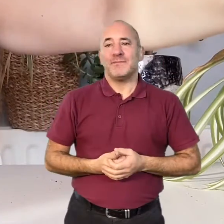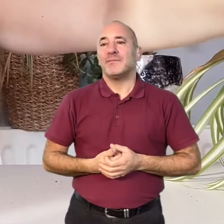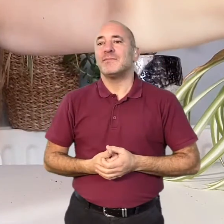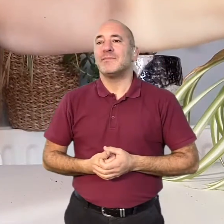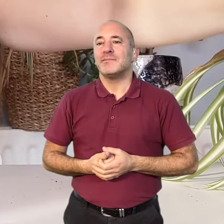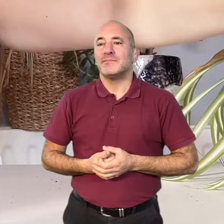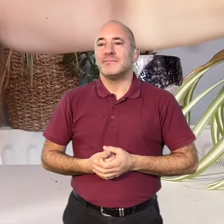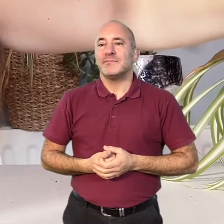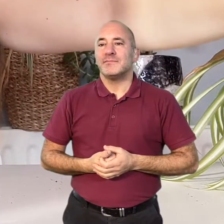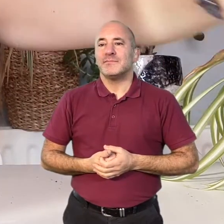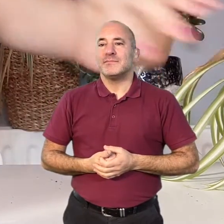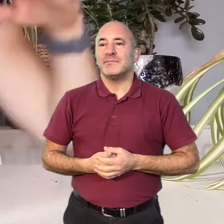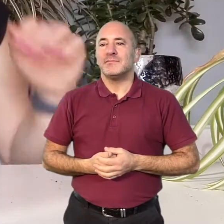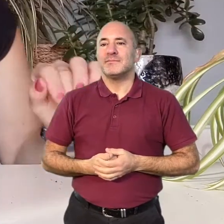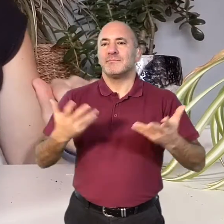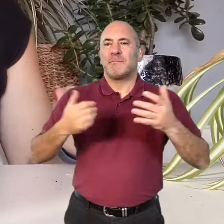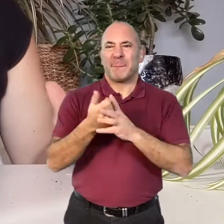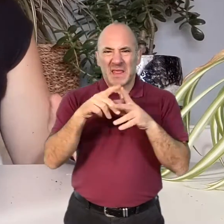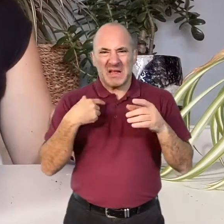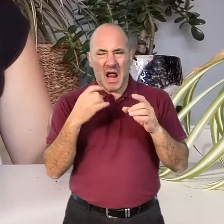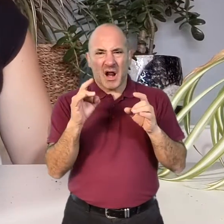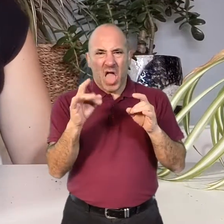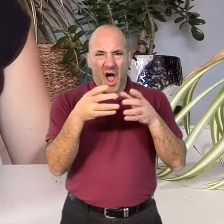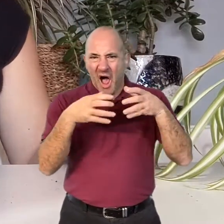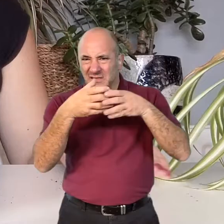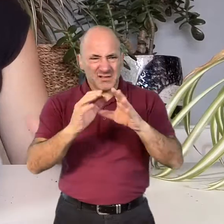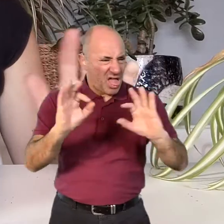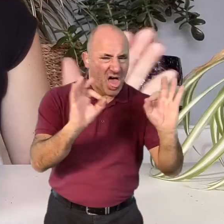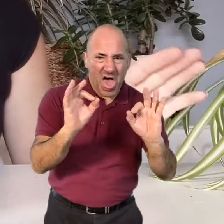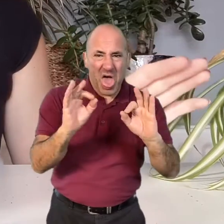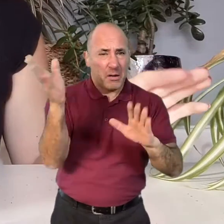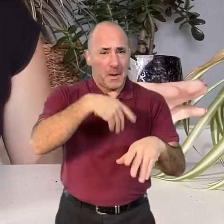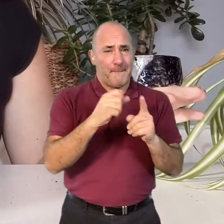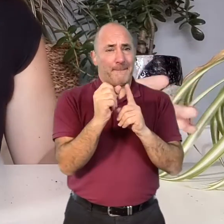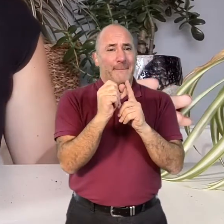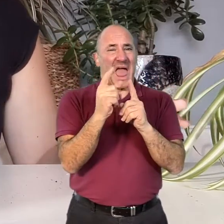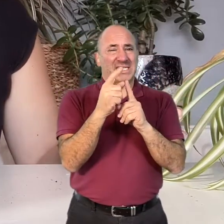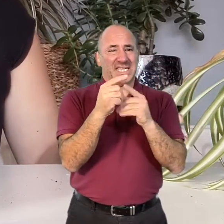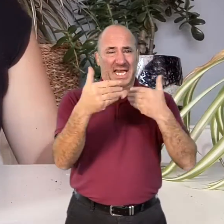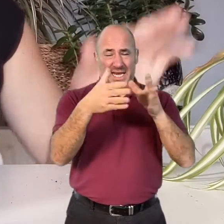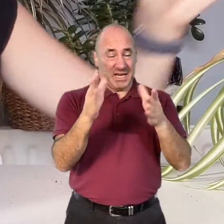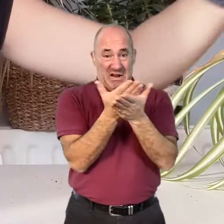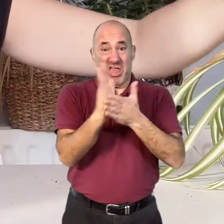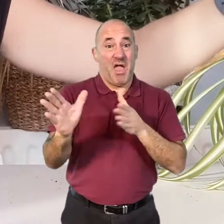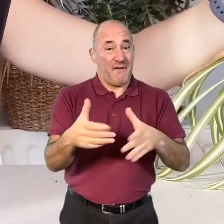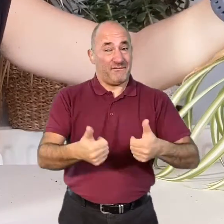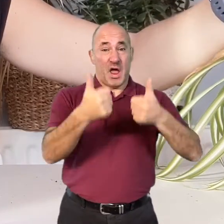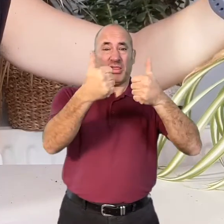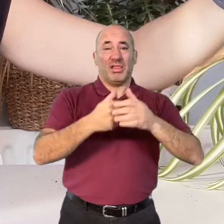house. Equally, if you don't have anything glass, any sort of clear plastic container would